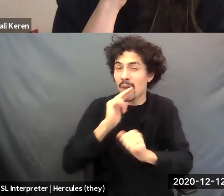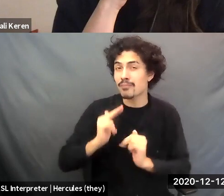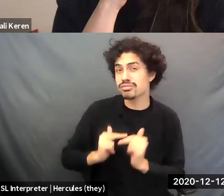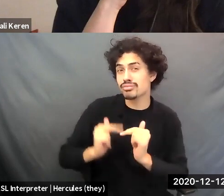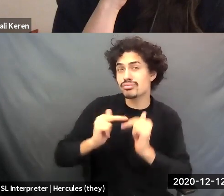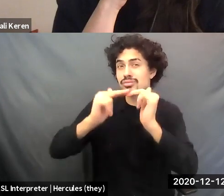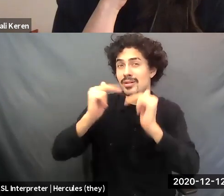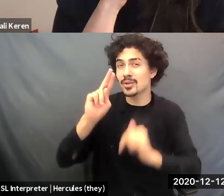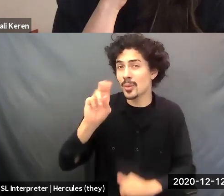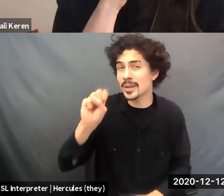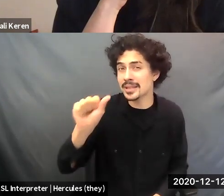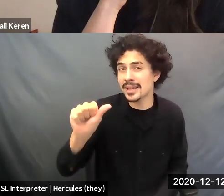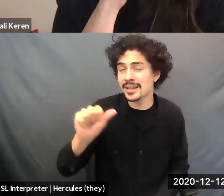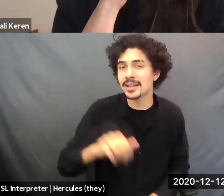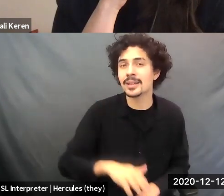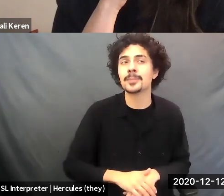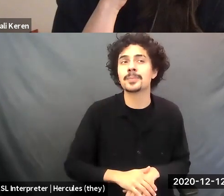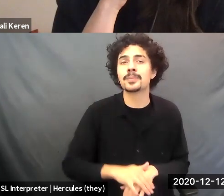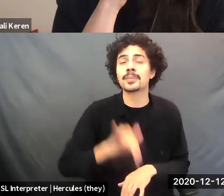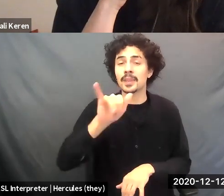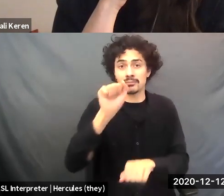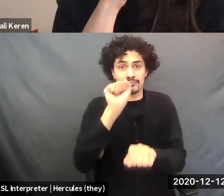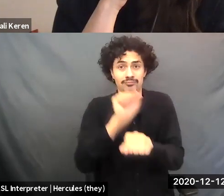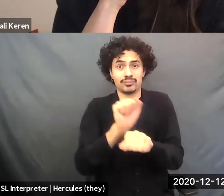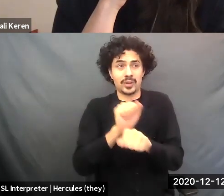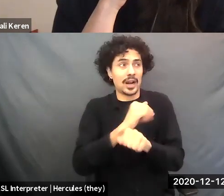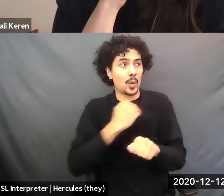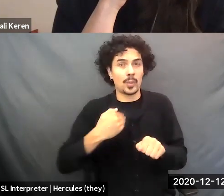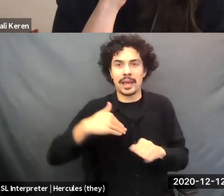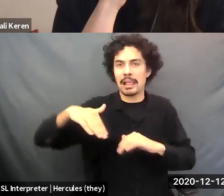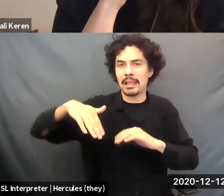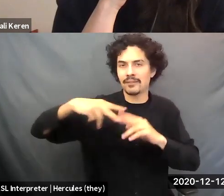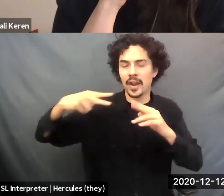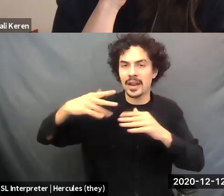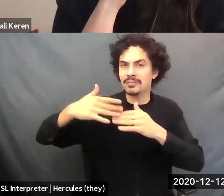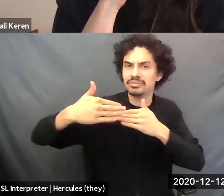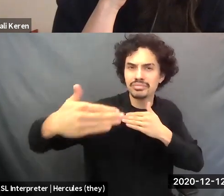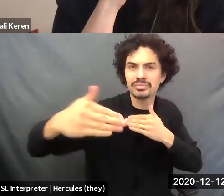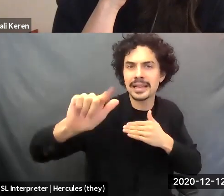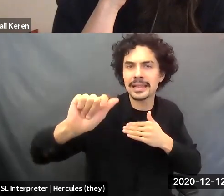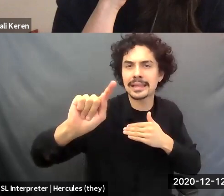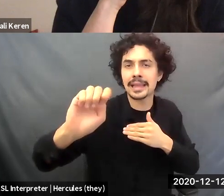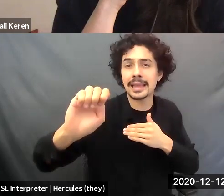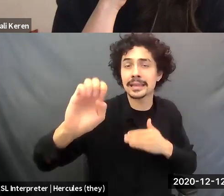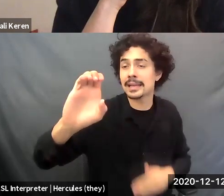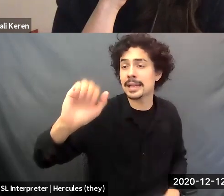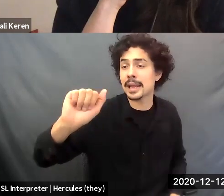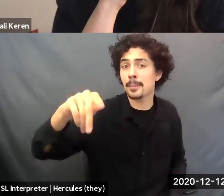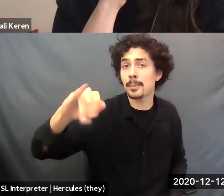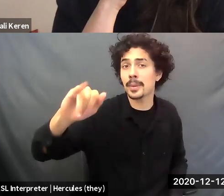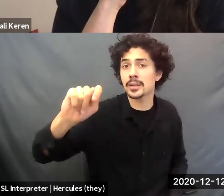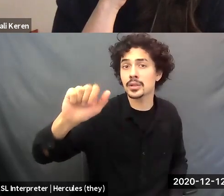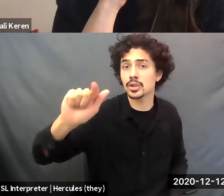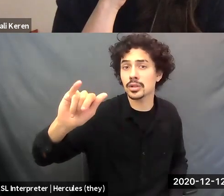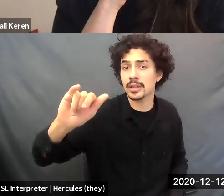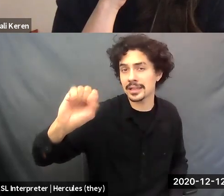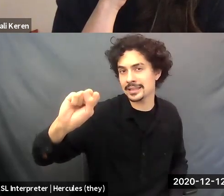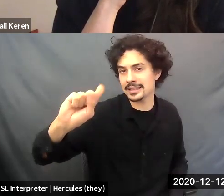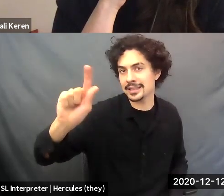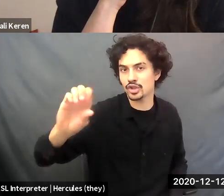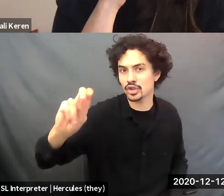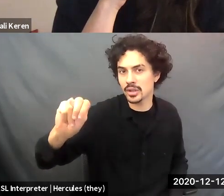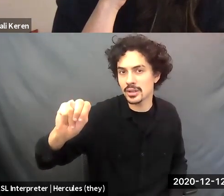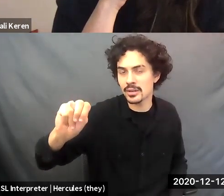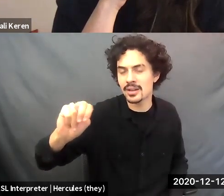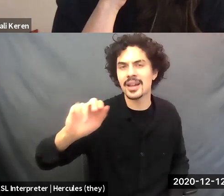surrounding labor in this moment of late capitalism, right, that are really bound up with the monument mentalization of history. So